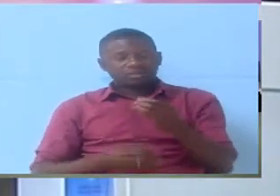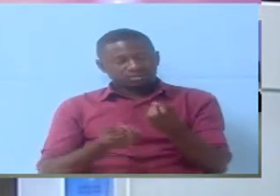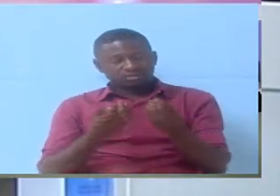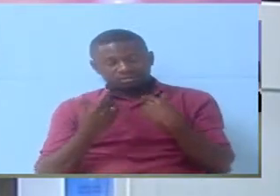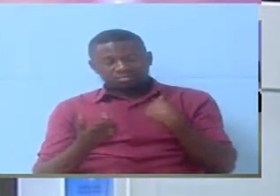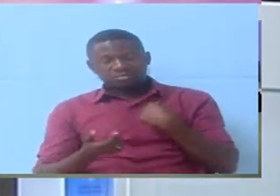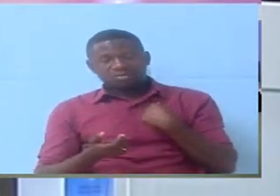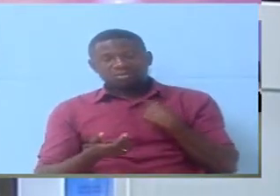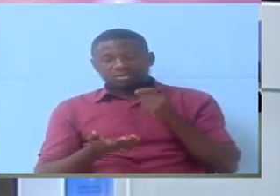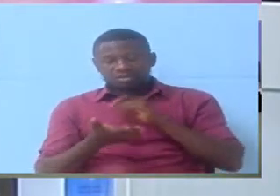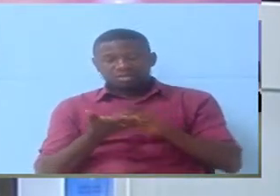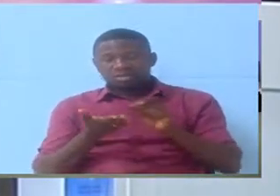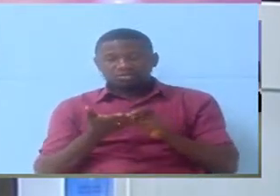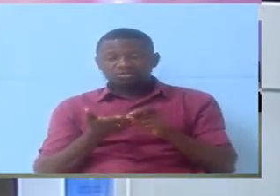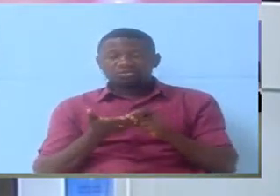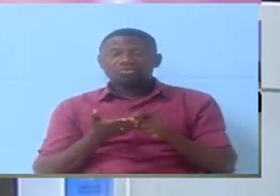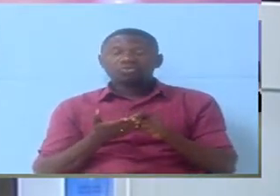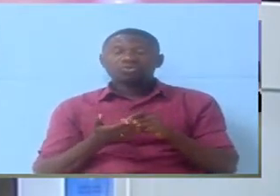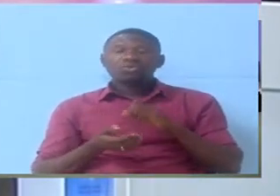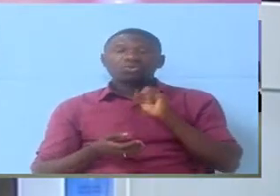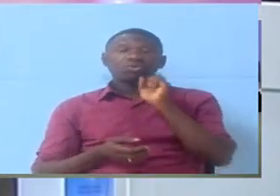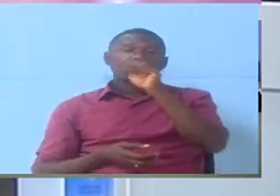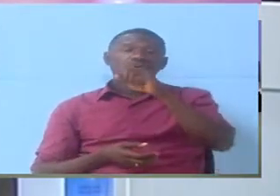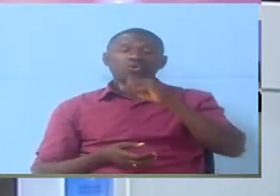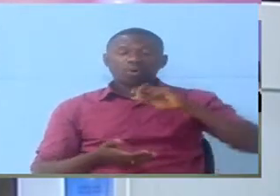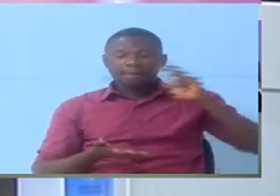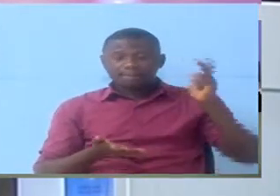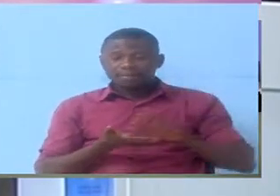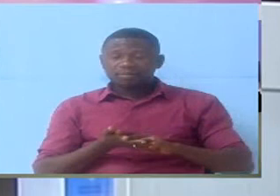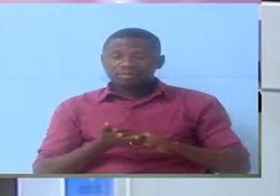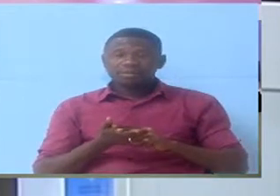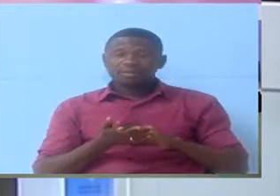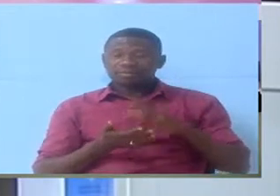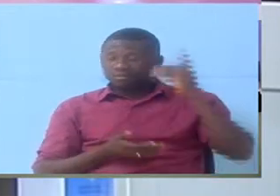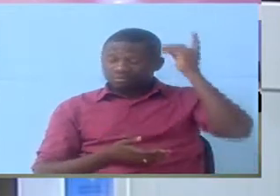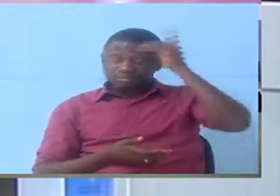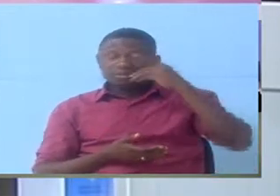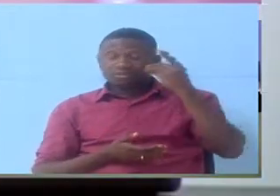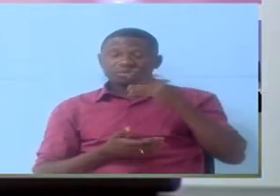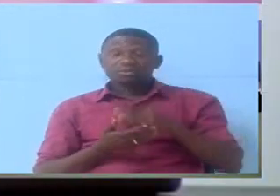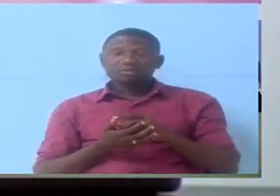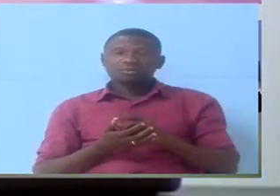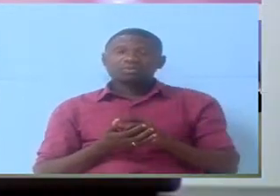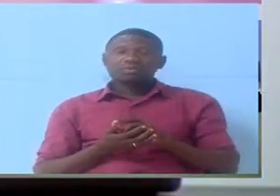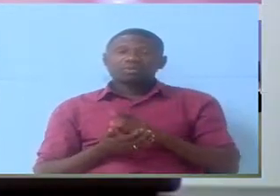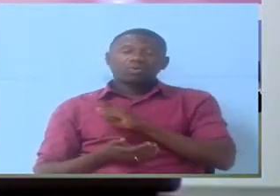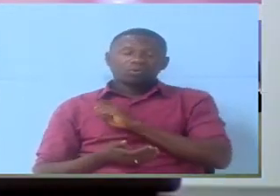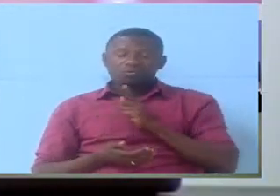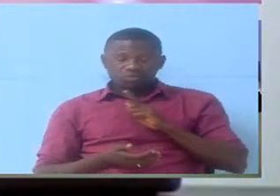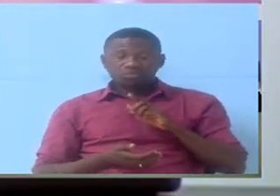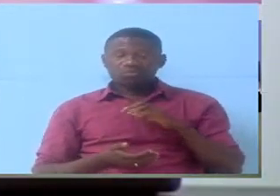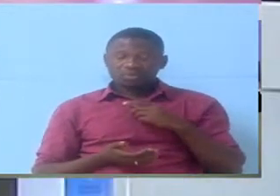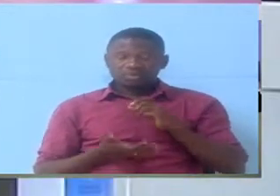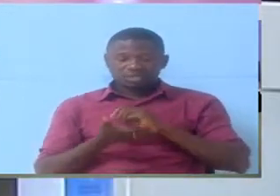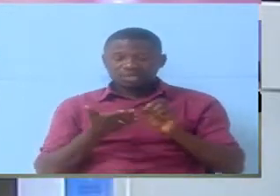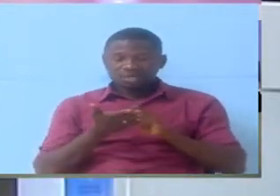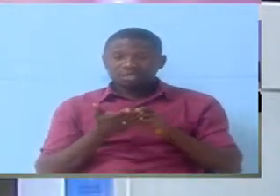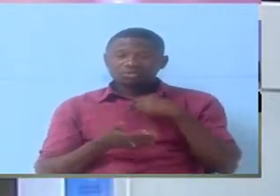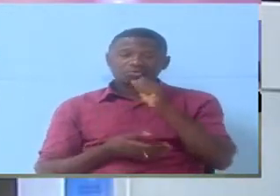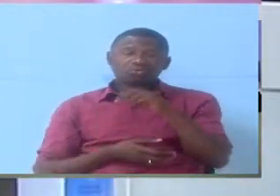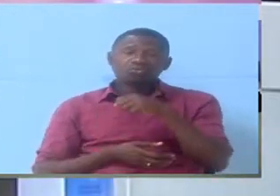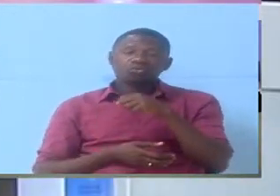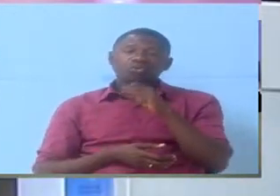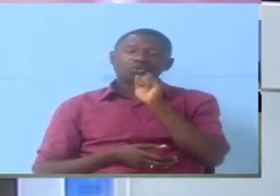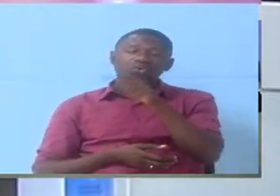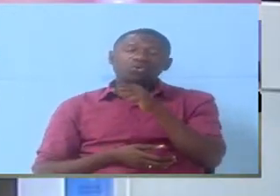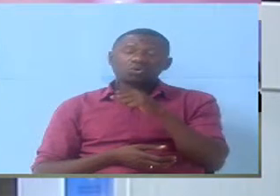konyenko. Write to your permanent mission. Bituila saferoke. So we will write to your permanent mission. You okay, mbe safero kela